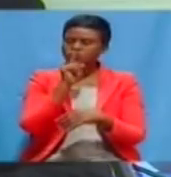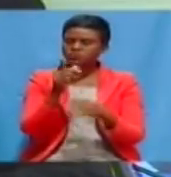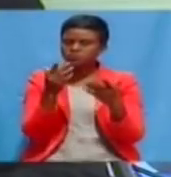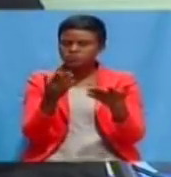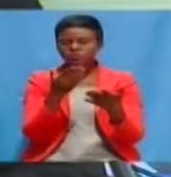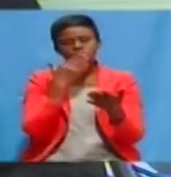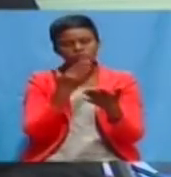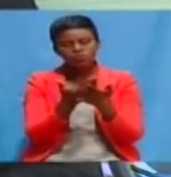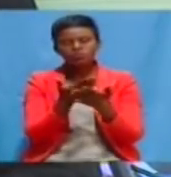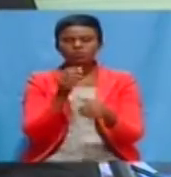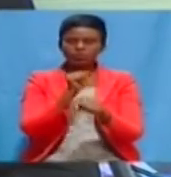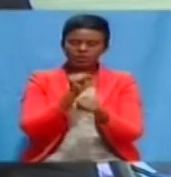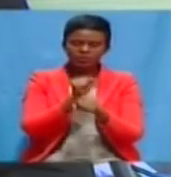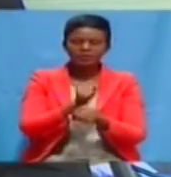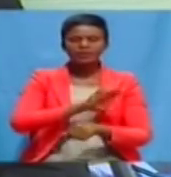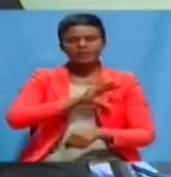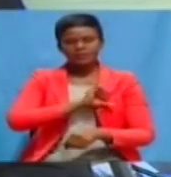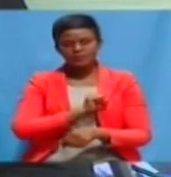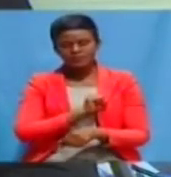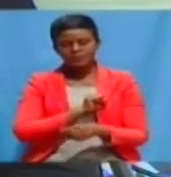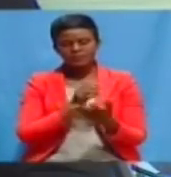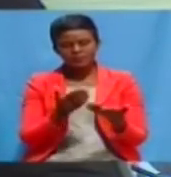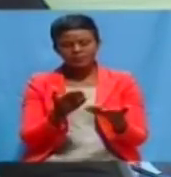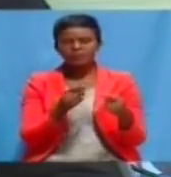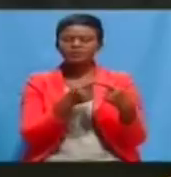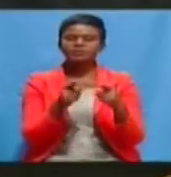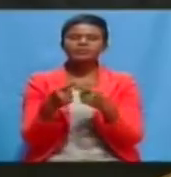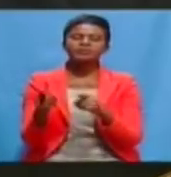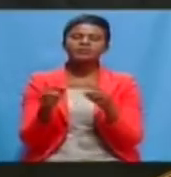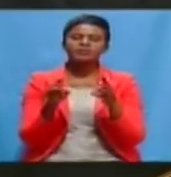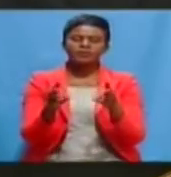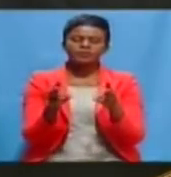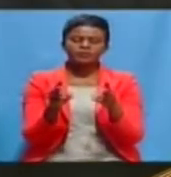tenacity, determination and patience. Welcome, allies.